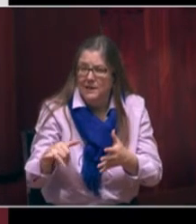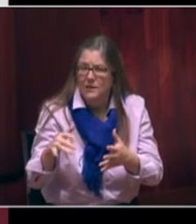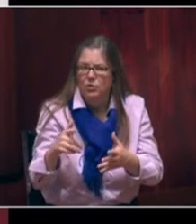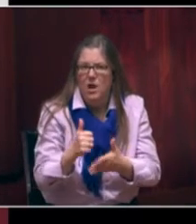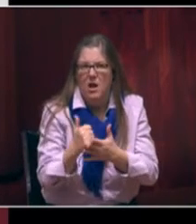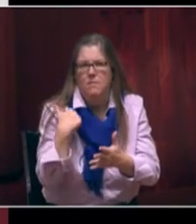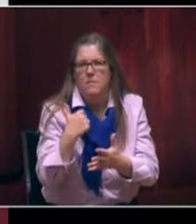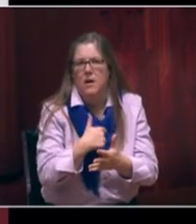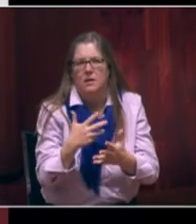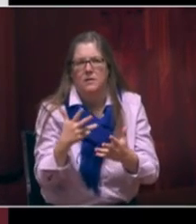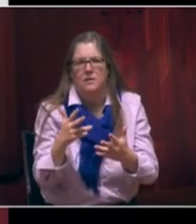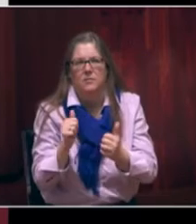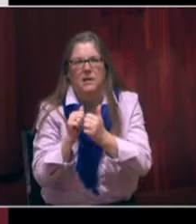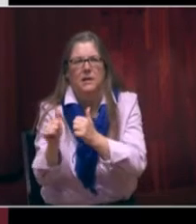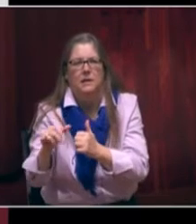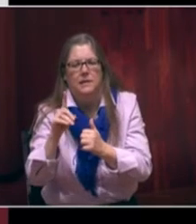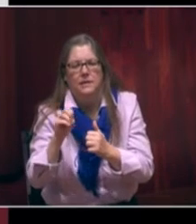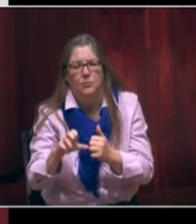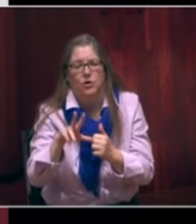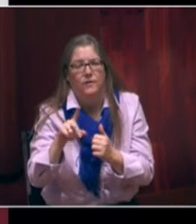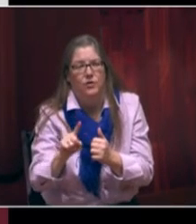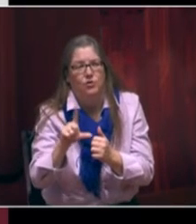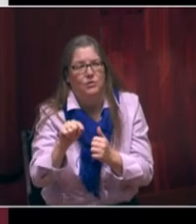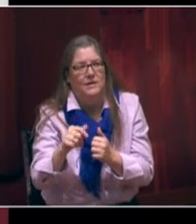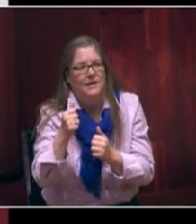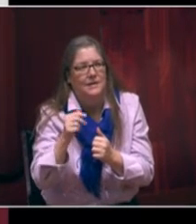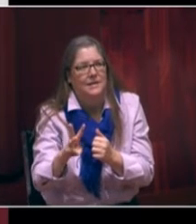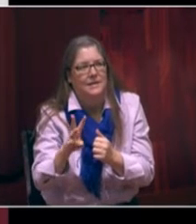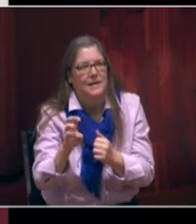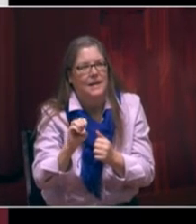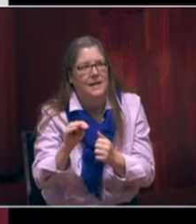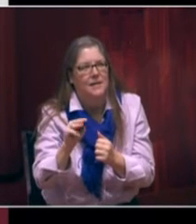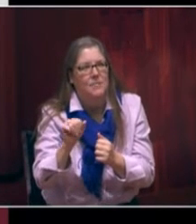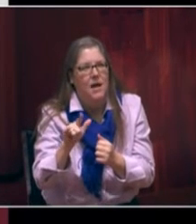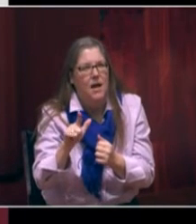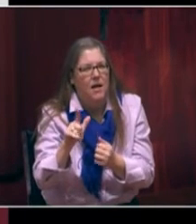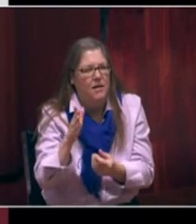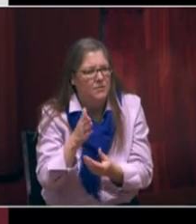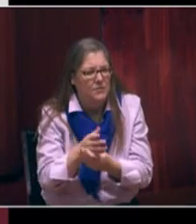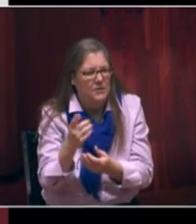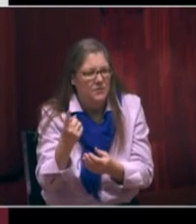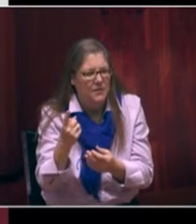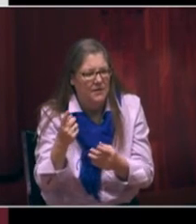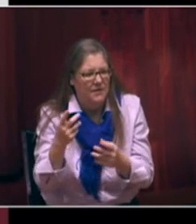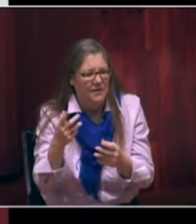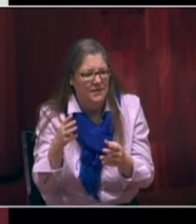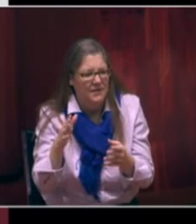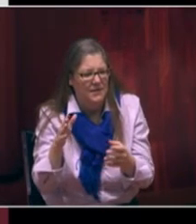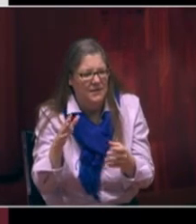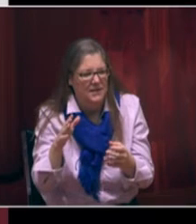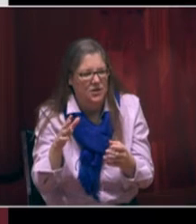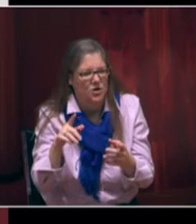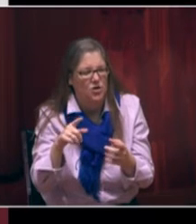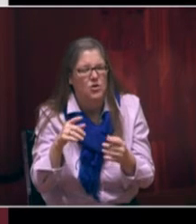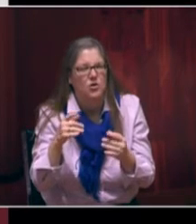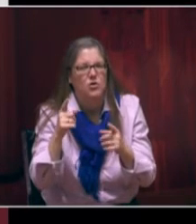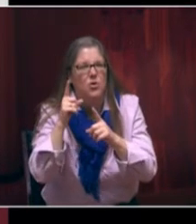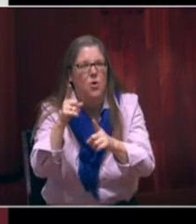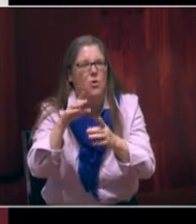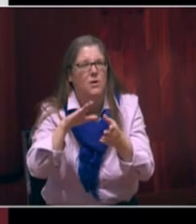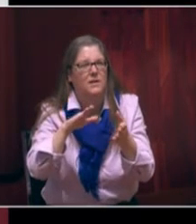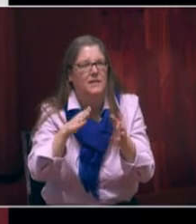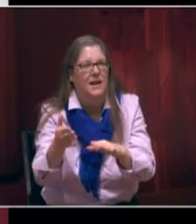the December 31st, 2016 email goal deadline. It's hard to believe. I just calculated it's 18 days from now. So for those